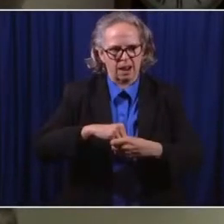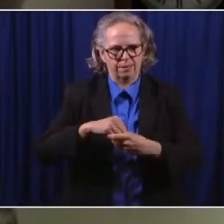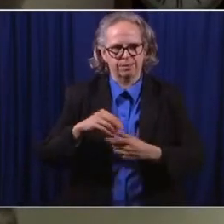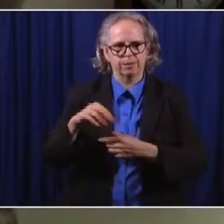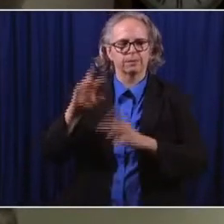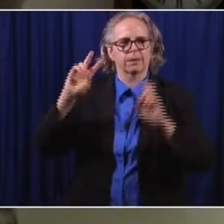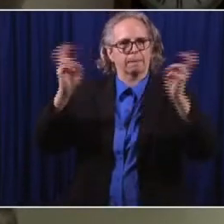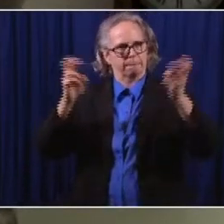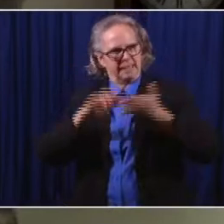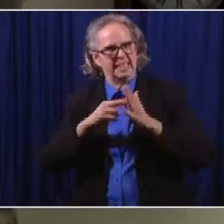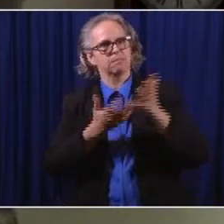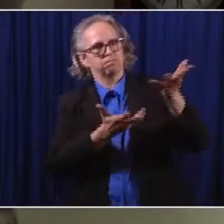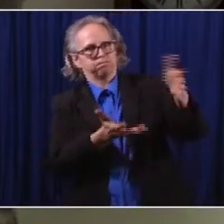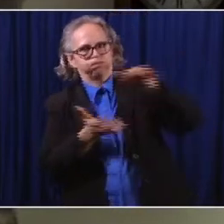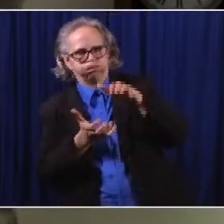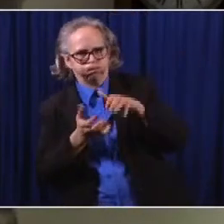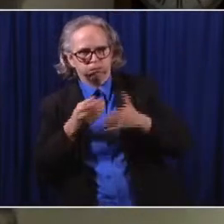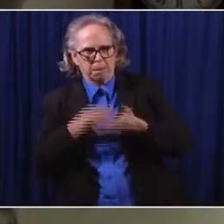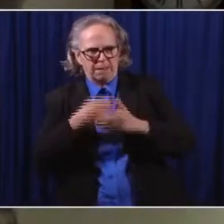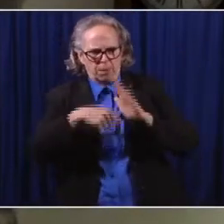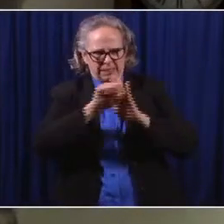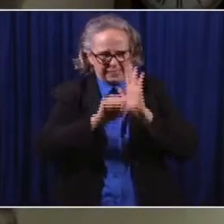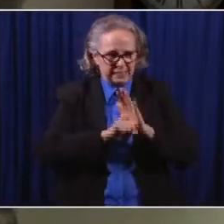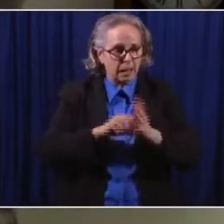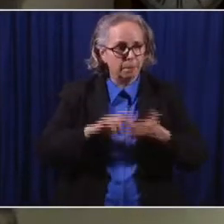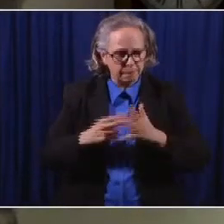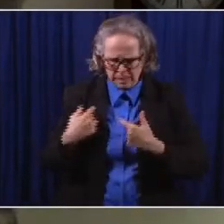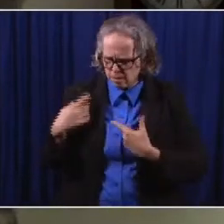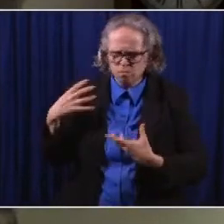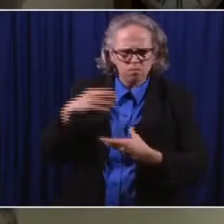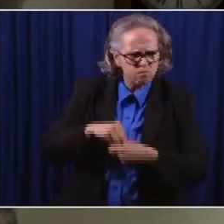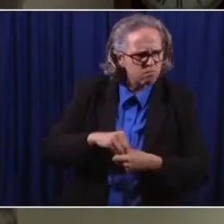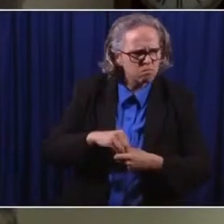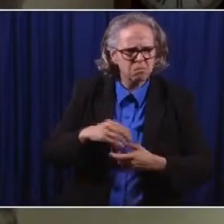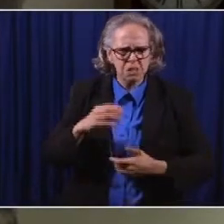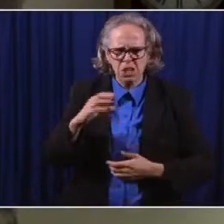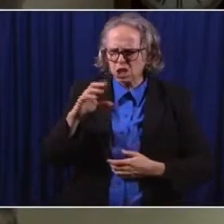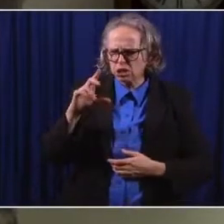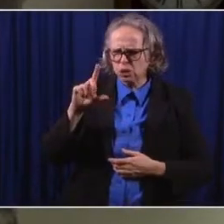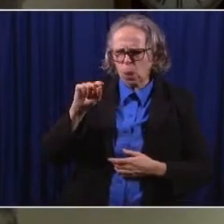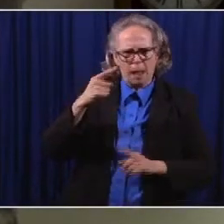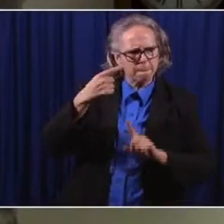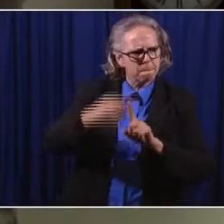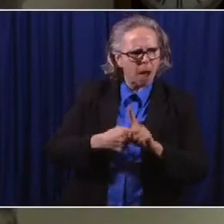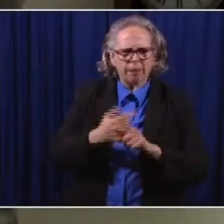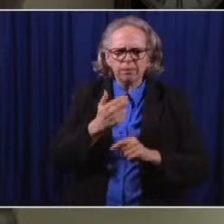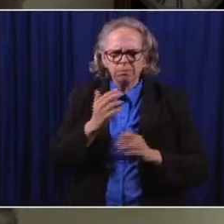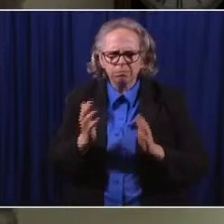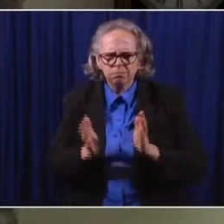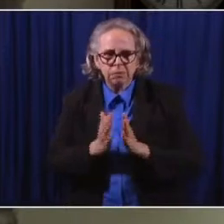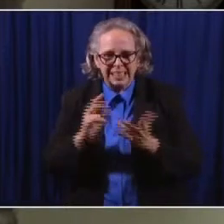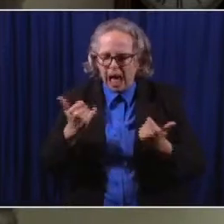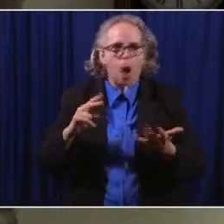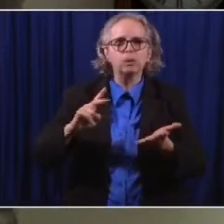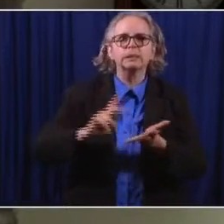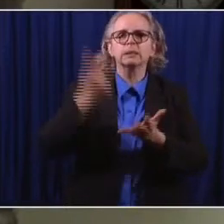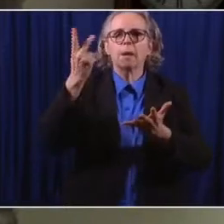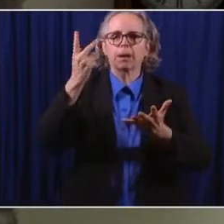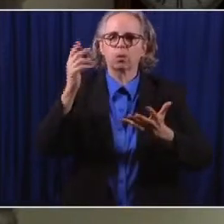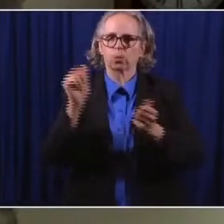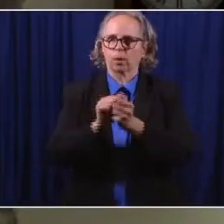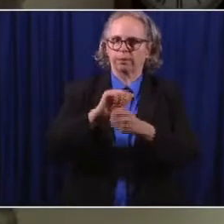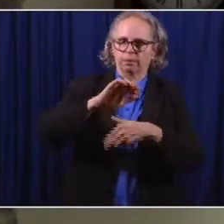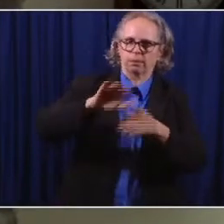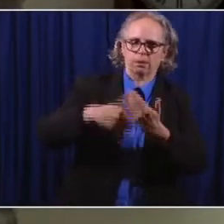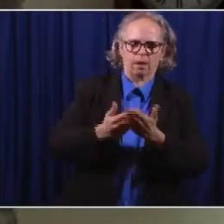meaning that in 20 months, we more than doubled the number that are in fact being rated. By 2025,